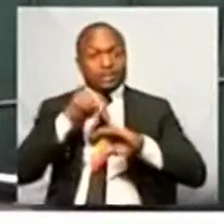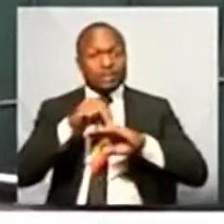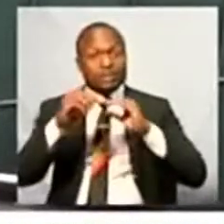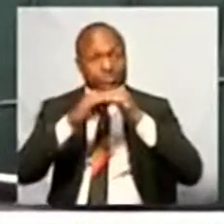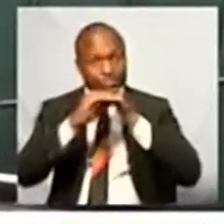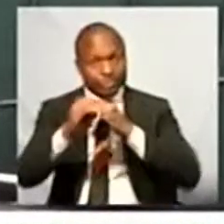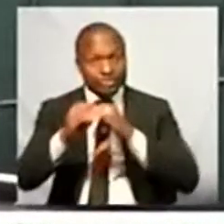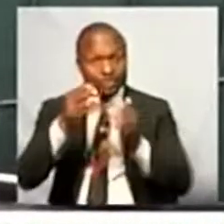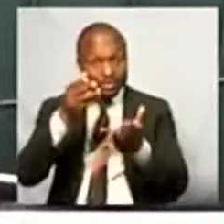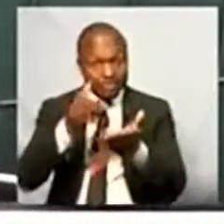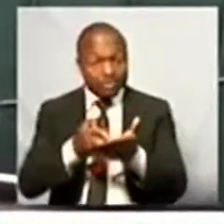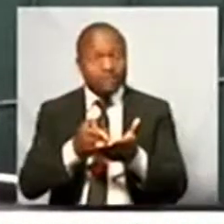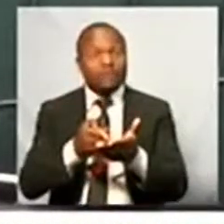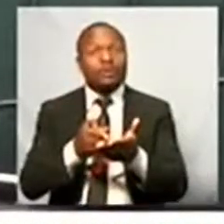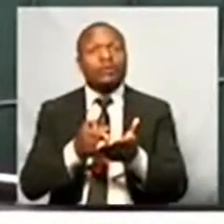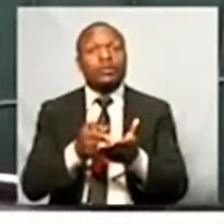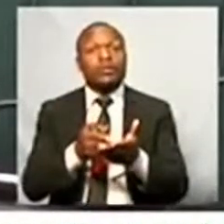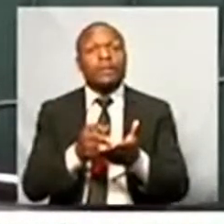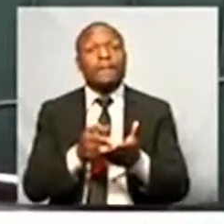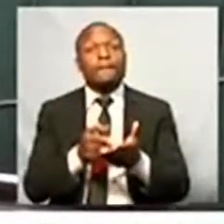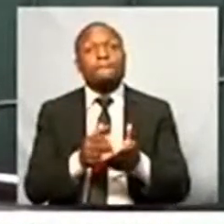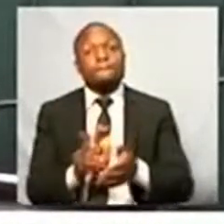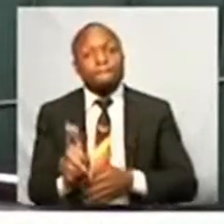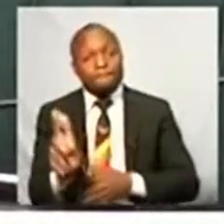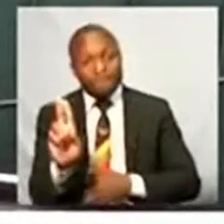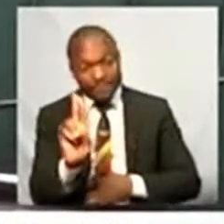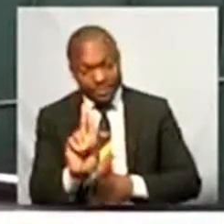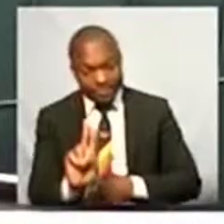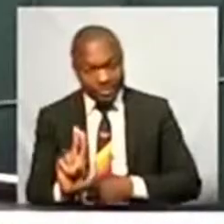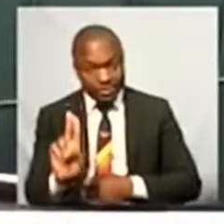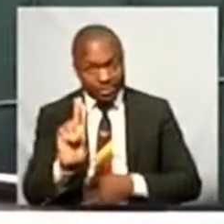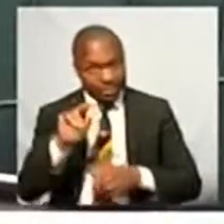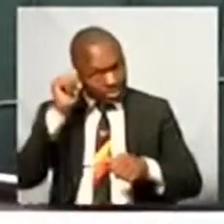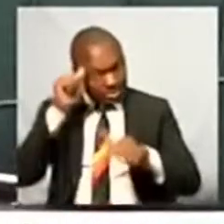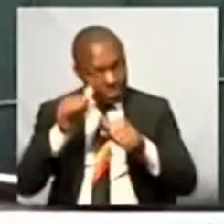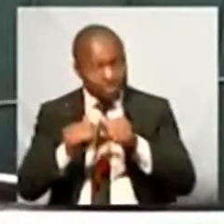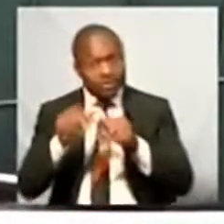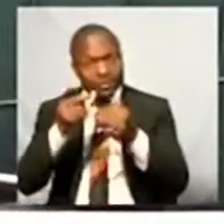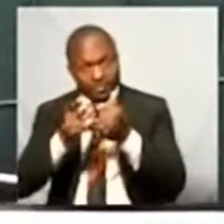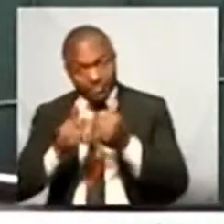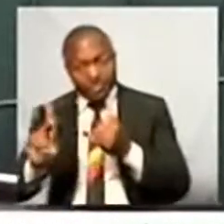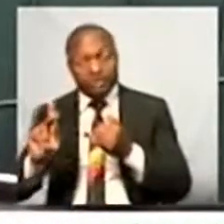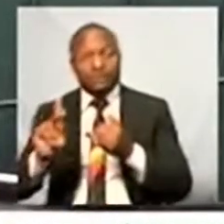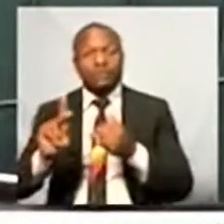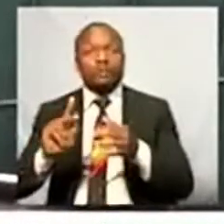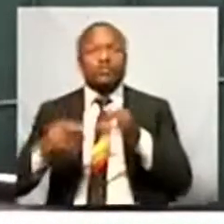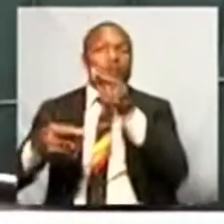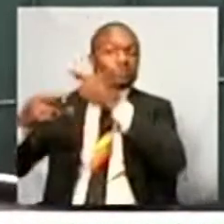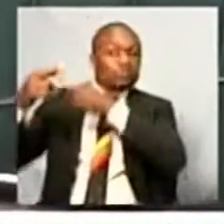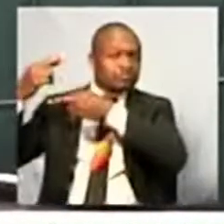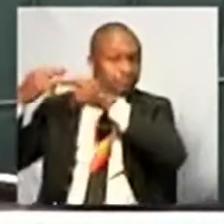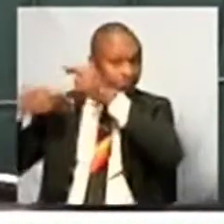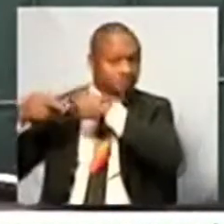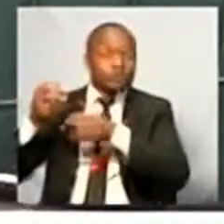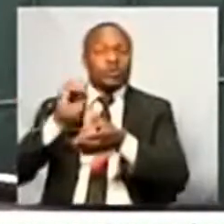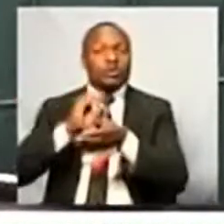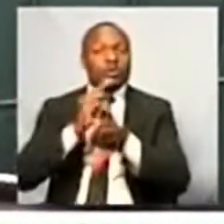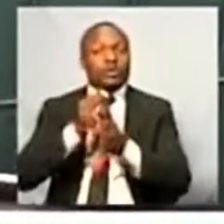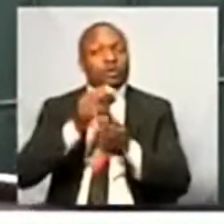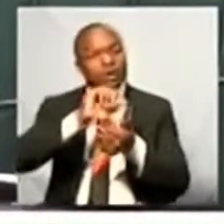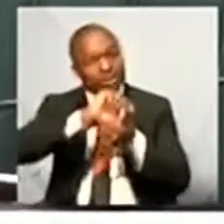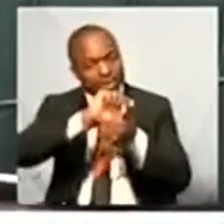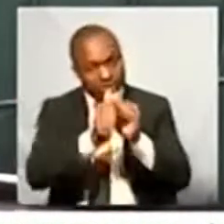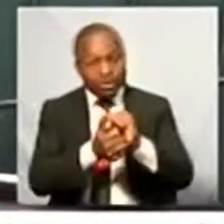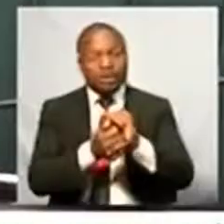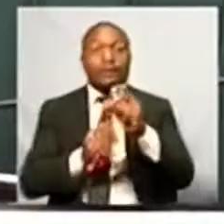end, domestication of the protocol is envisaged as part of the broader review or amendment process